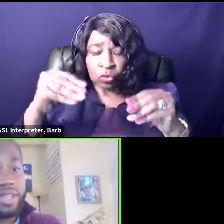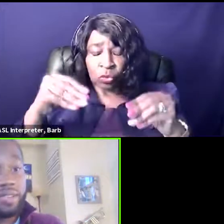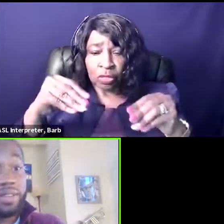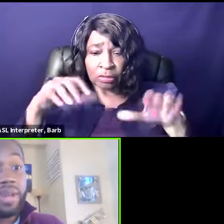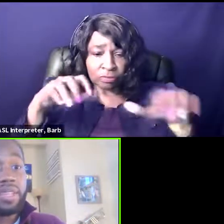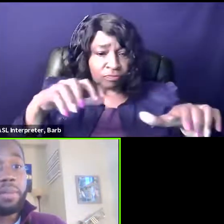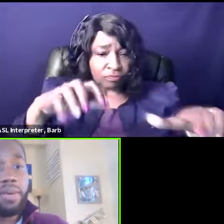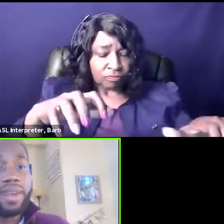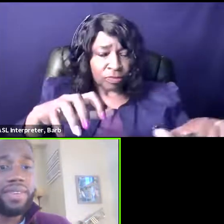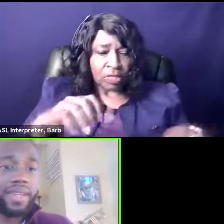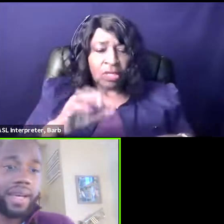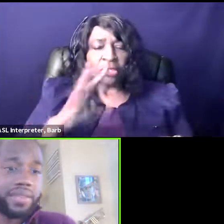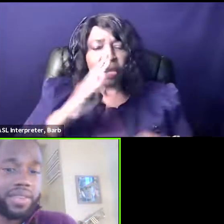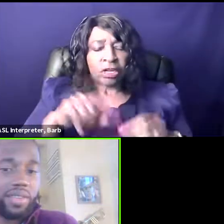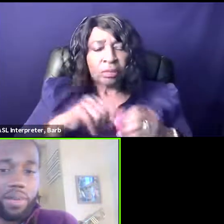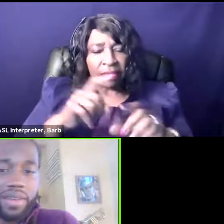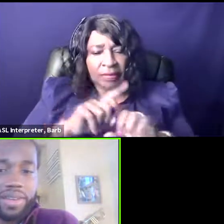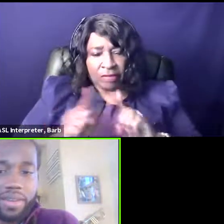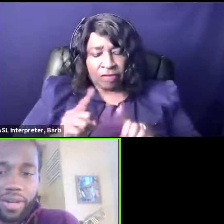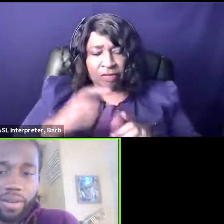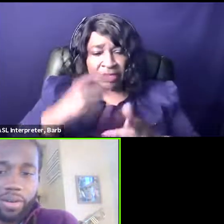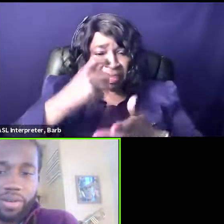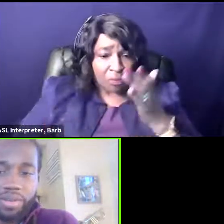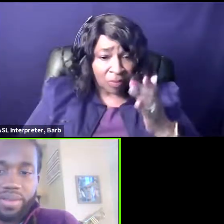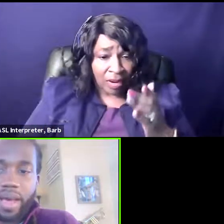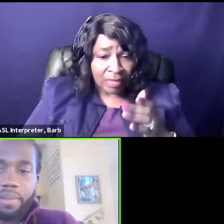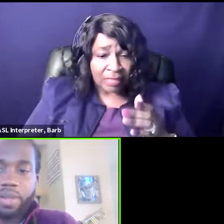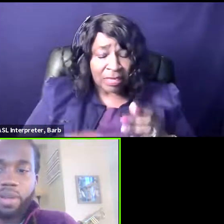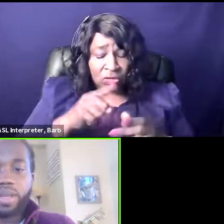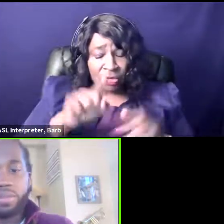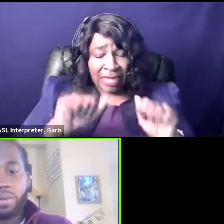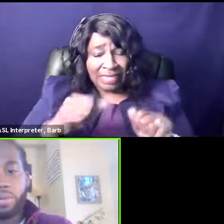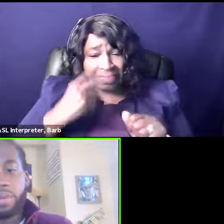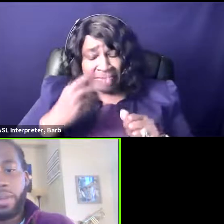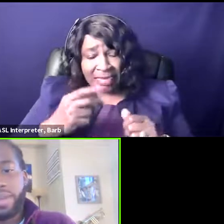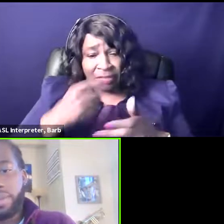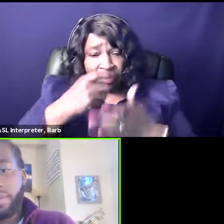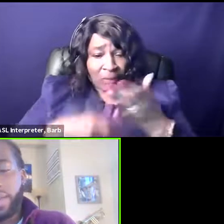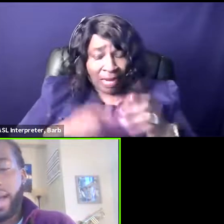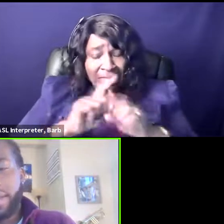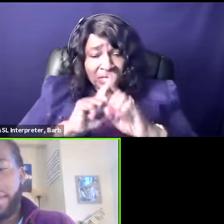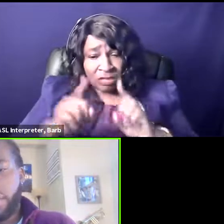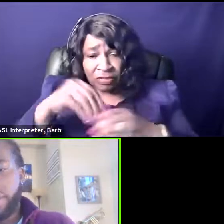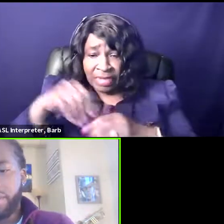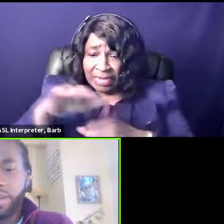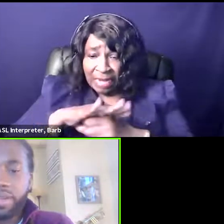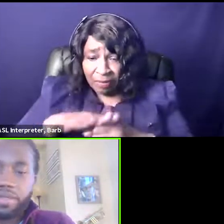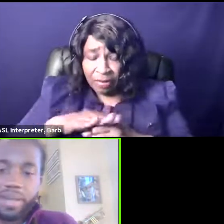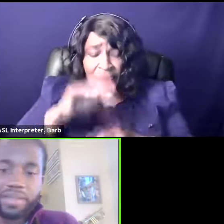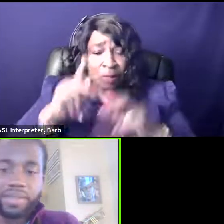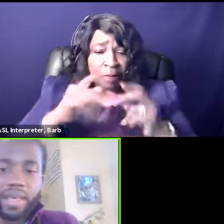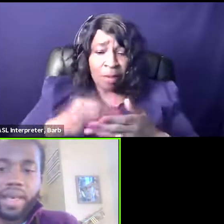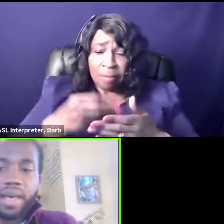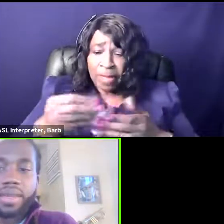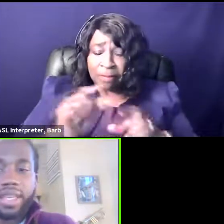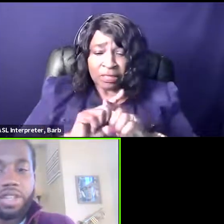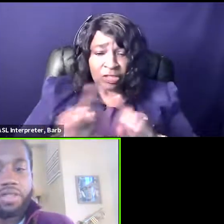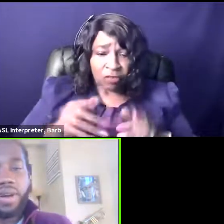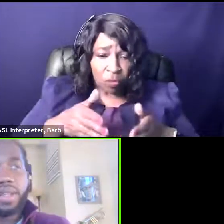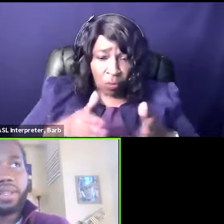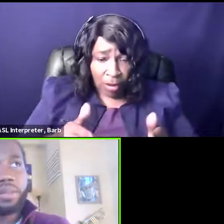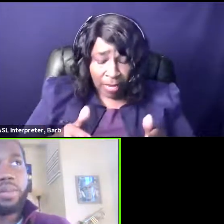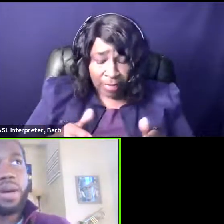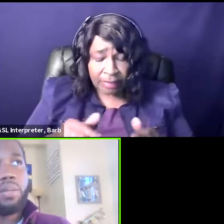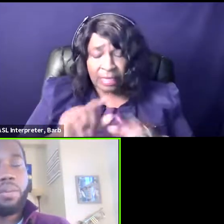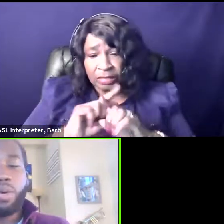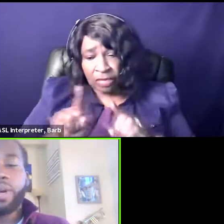about just the difference, right, in the pricing and how these things are priced in different neighborhoods, because people might be buying them in different ways or in different spaces. Can you